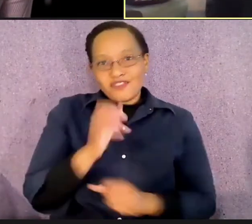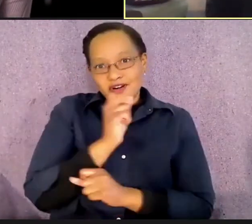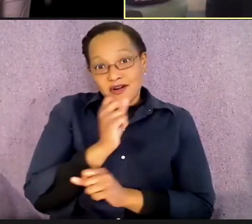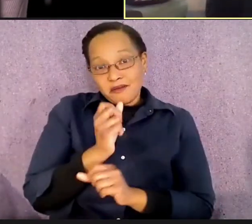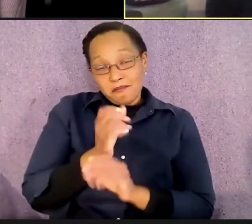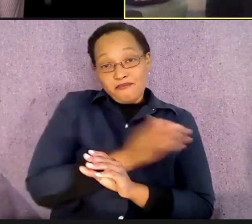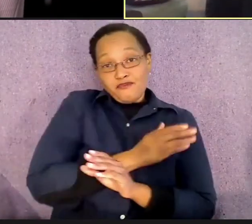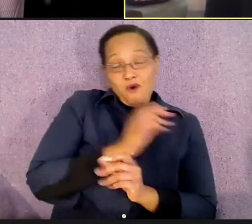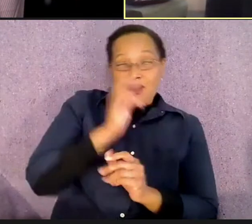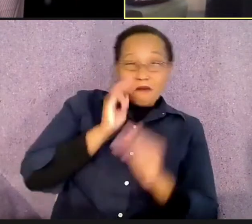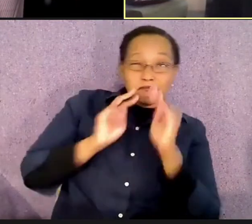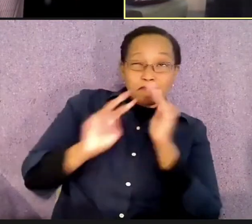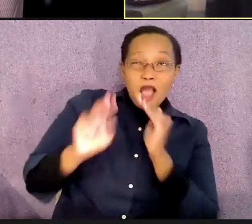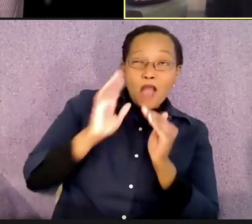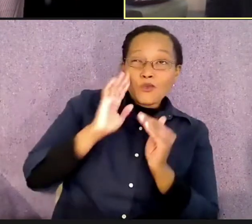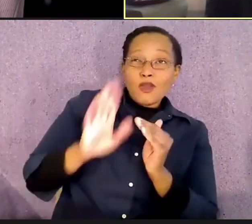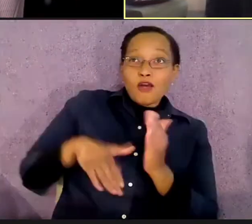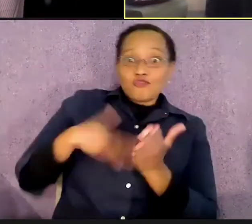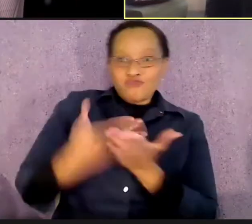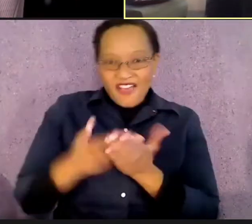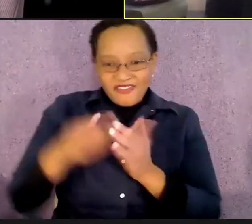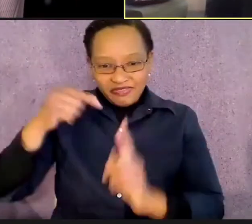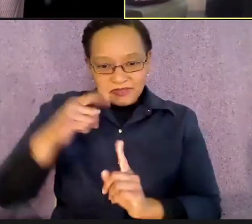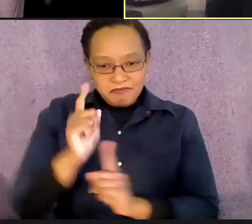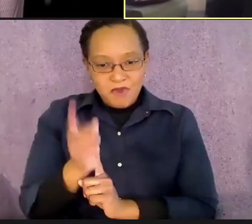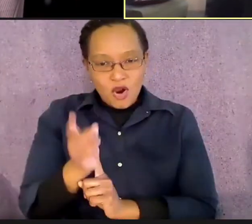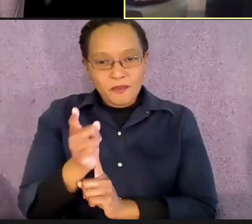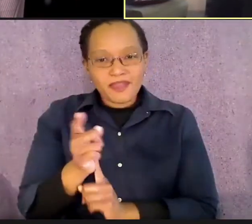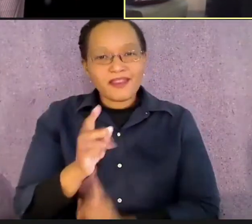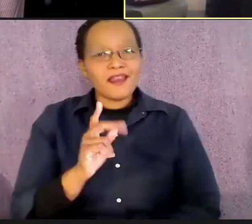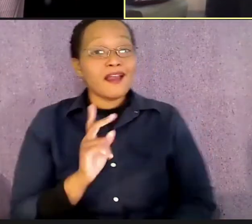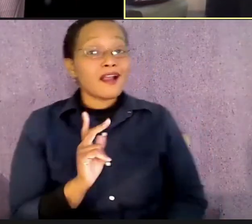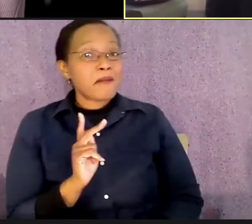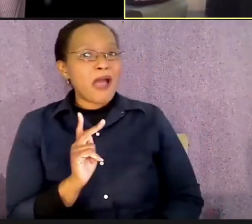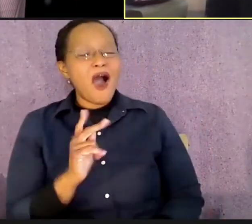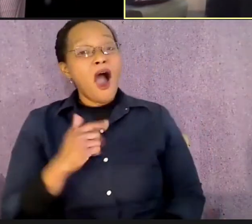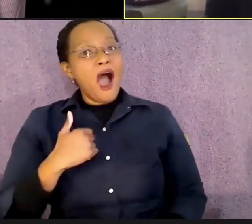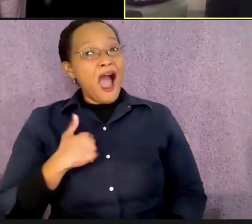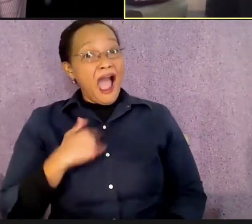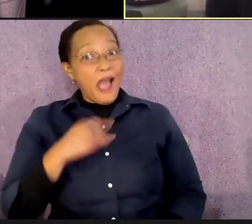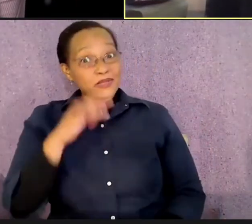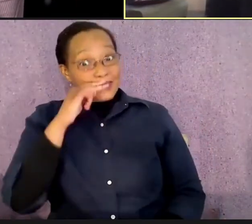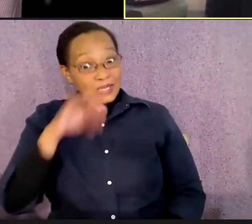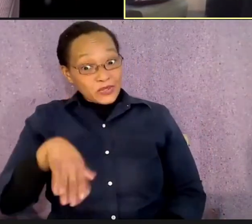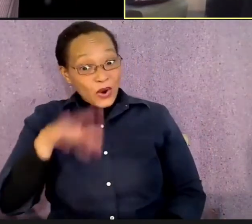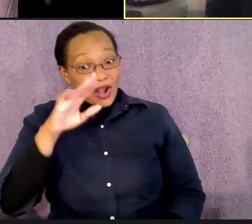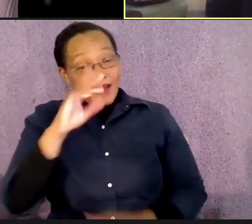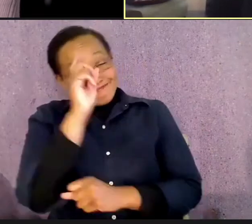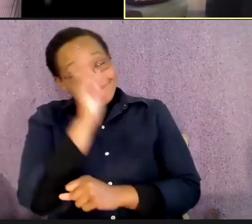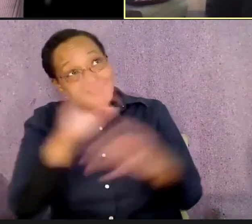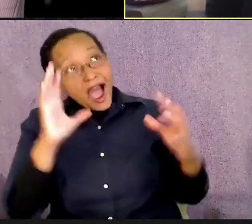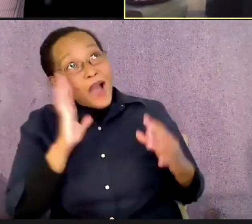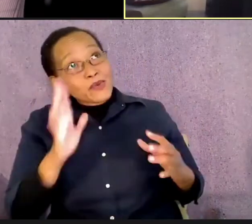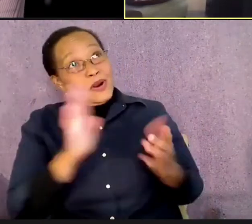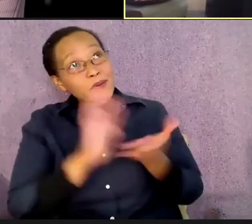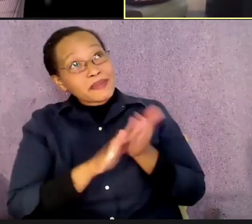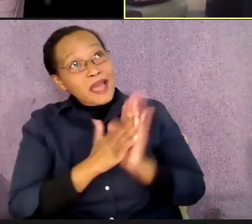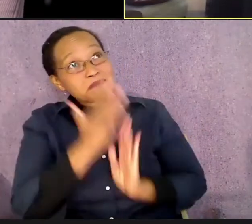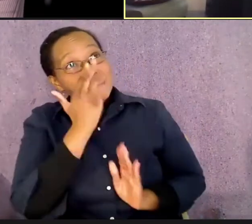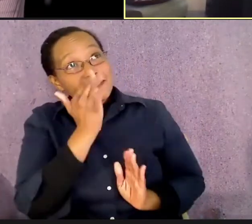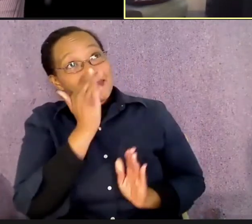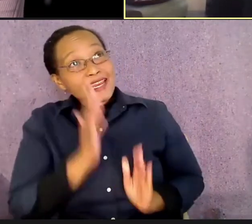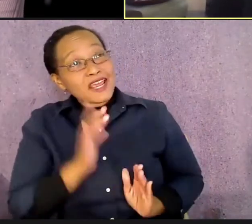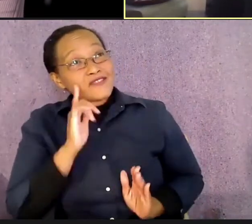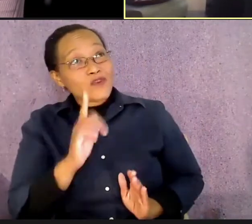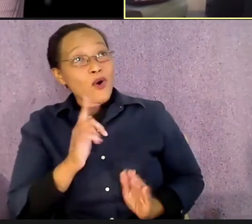before, like I was not a little kid going, one day I hope to be a comedian so I can have a TV show on CNN. That was not even something I could have